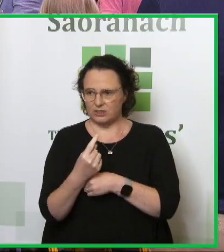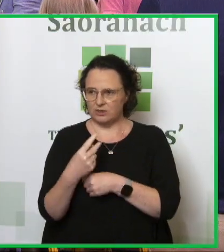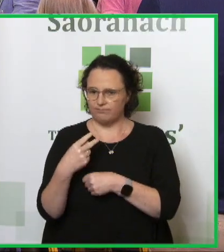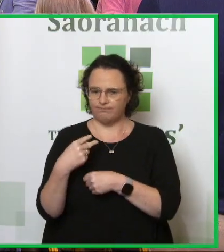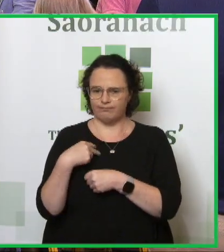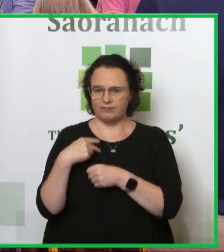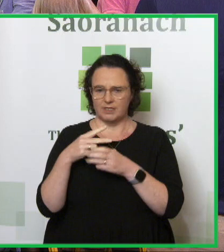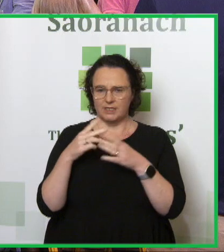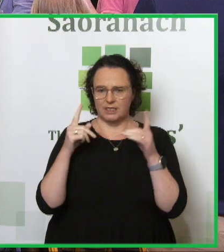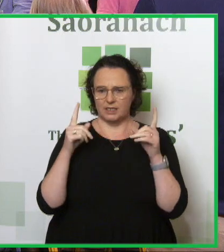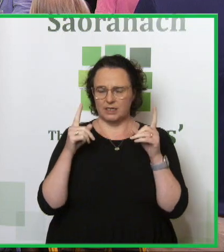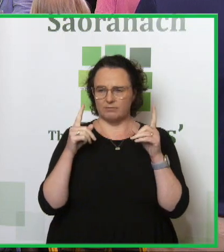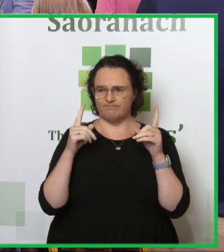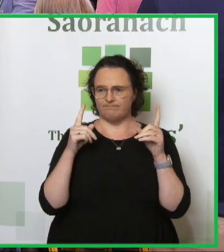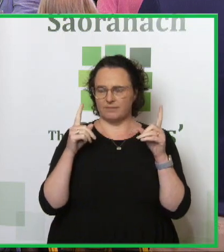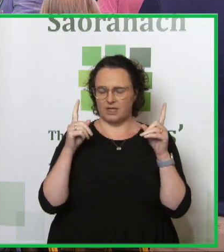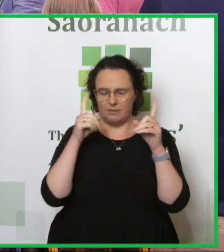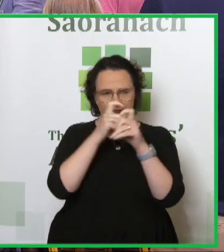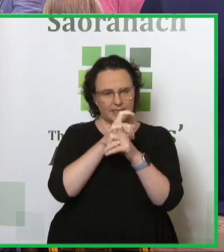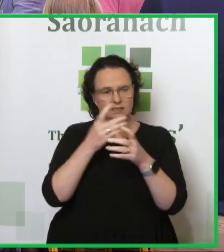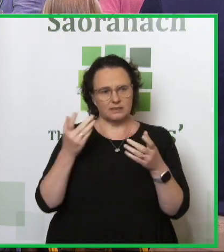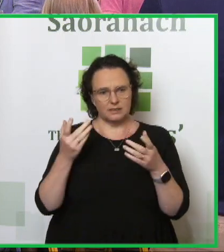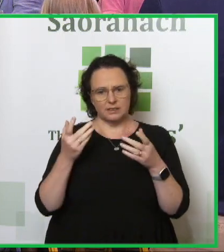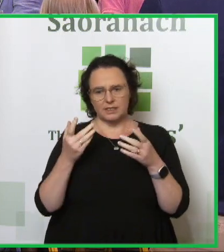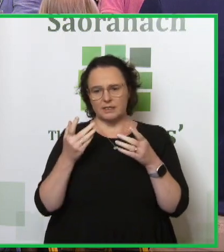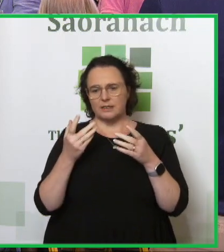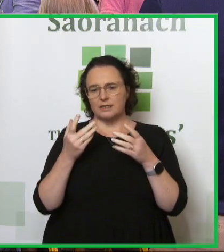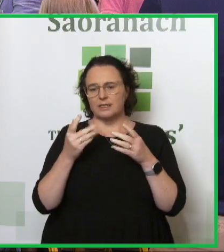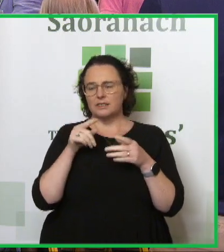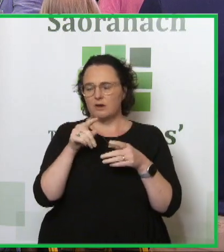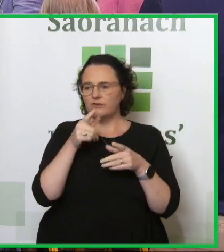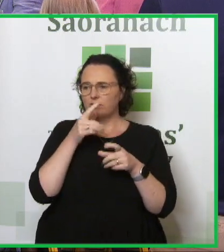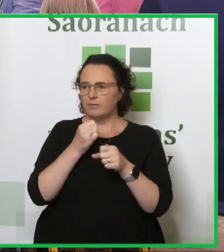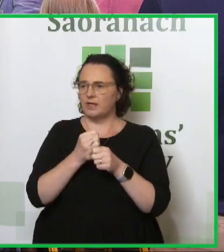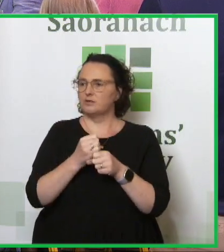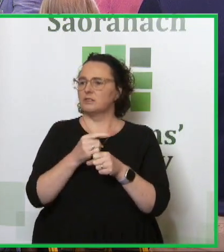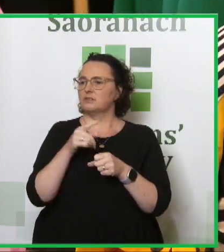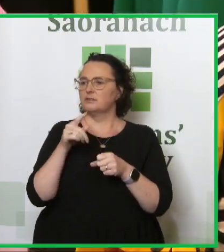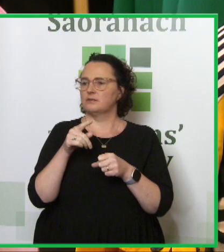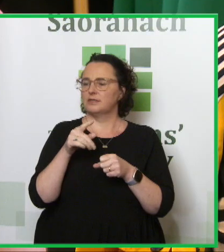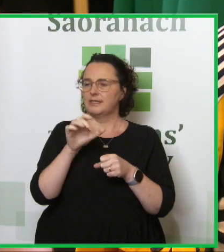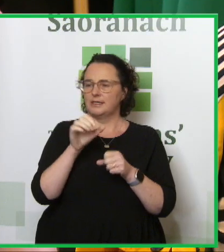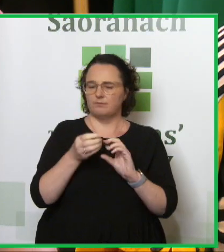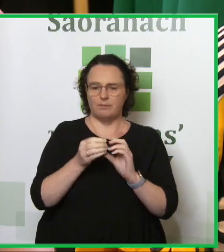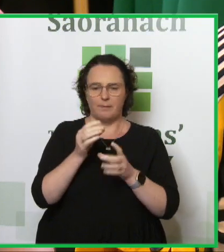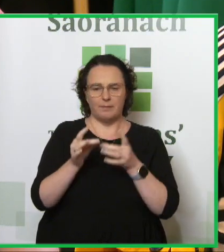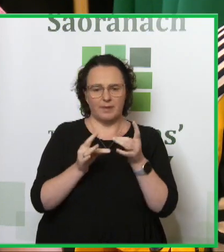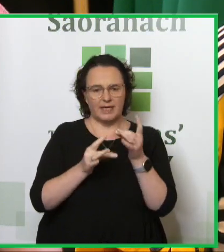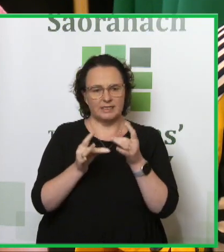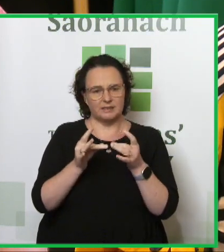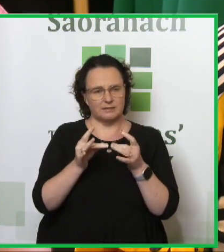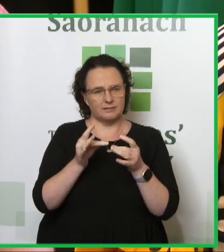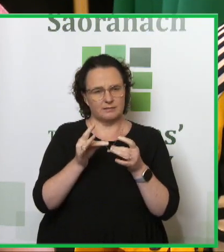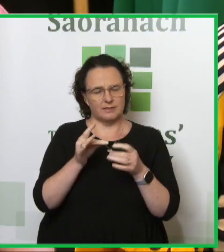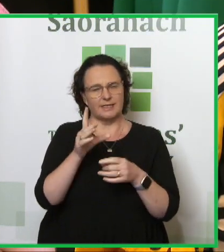of going into umbrellas, specifically with like synthetic drugs and just more conventional drugs, I just